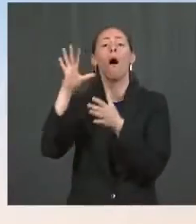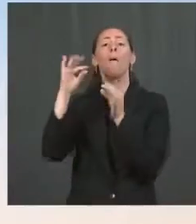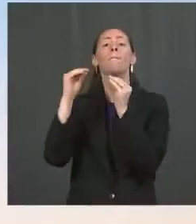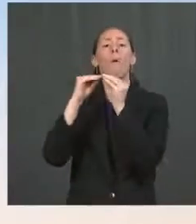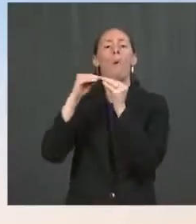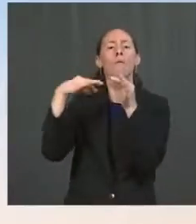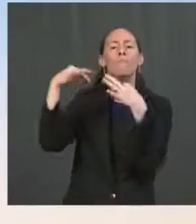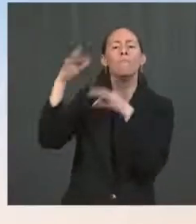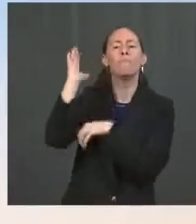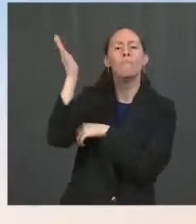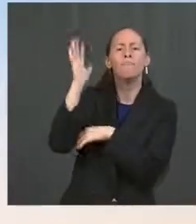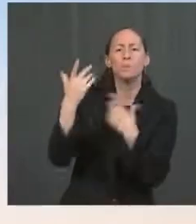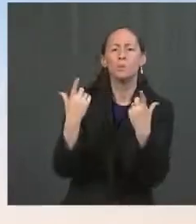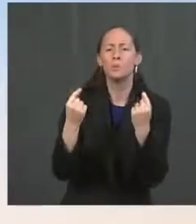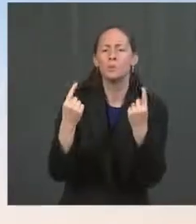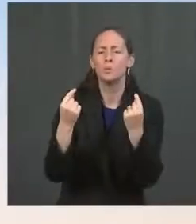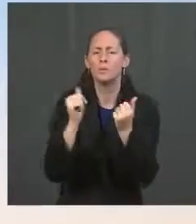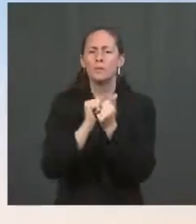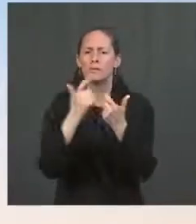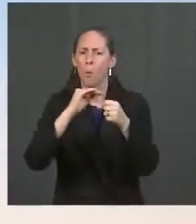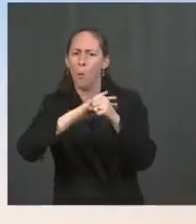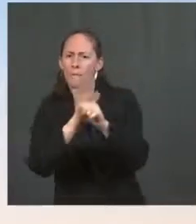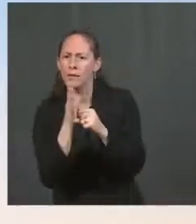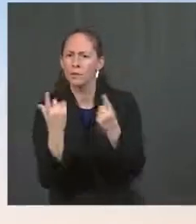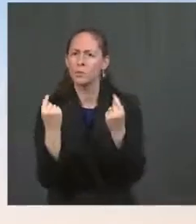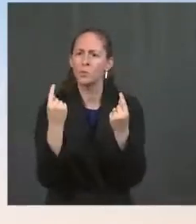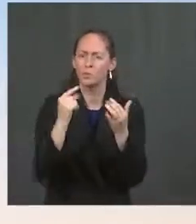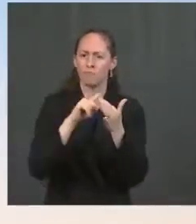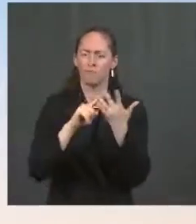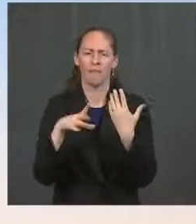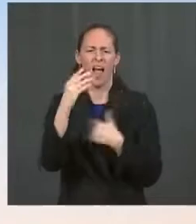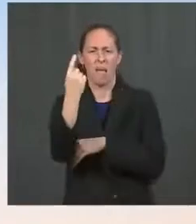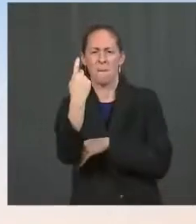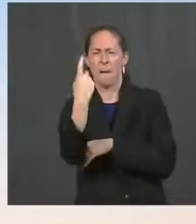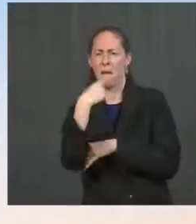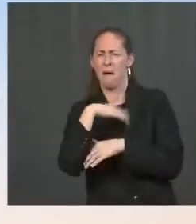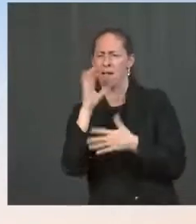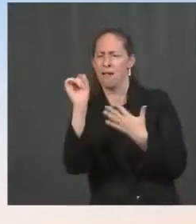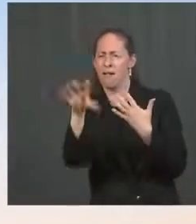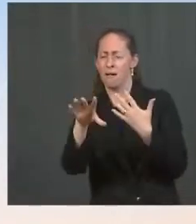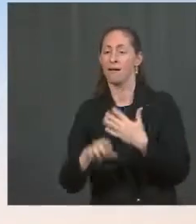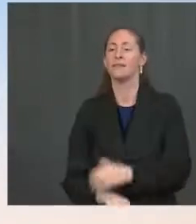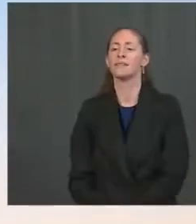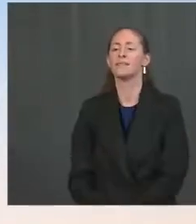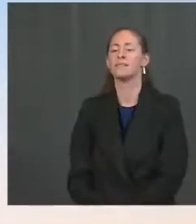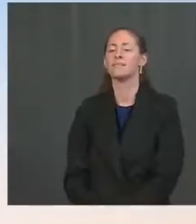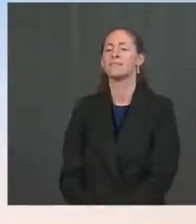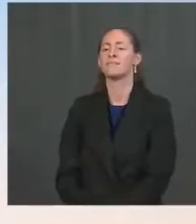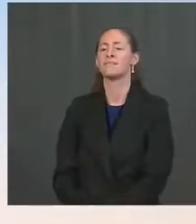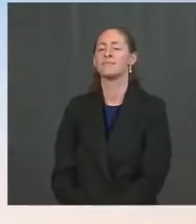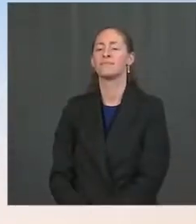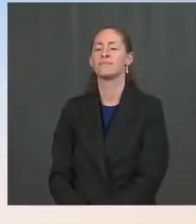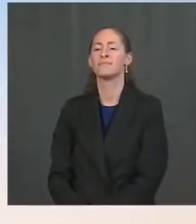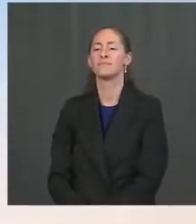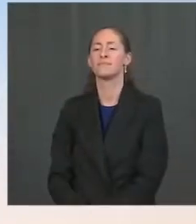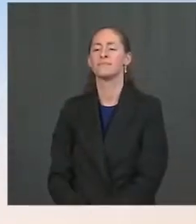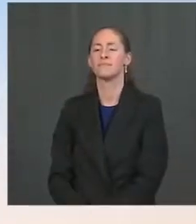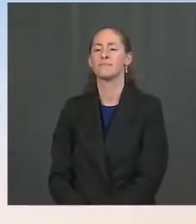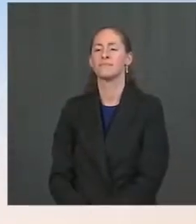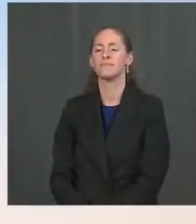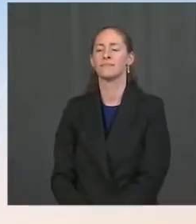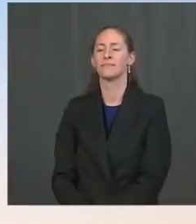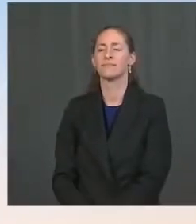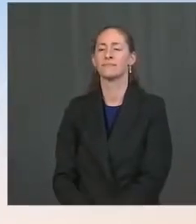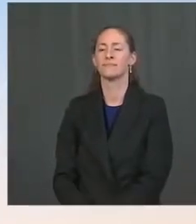do have one last item. Today, HHS Secretary Becerra released a comprehensive plan to lower